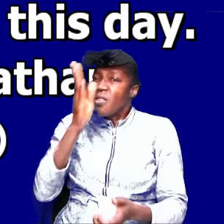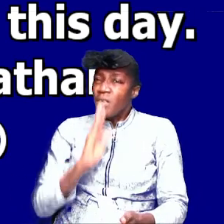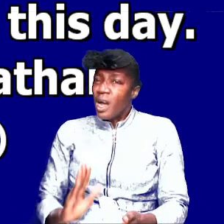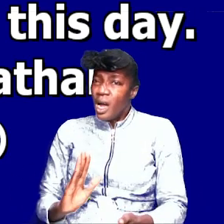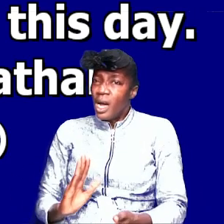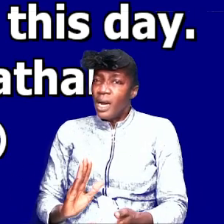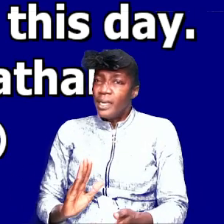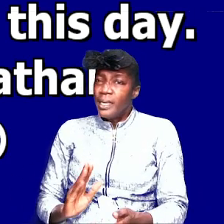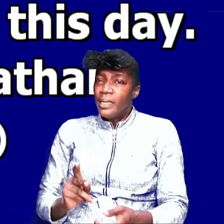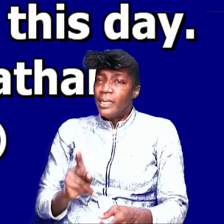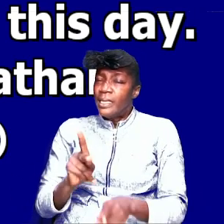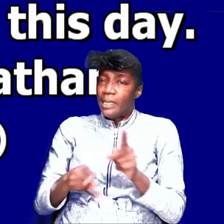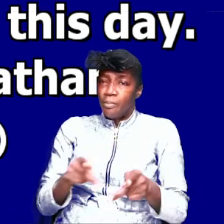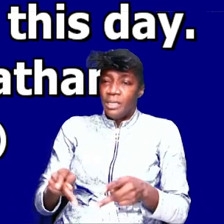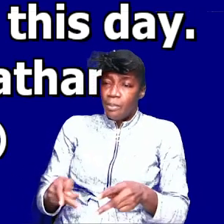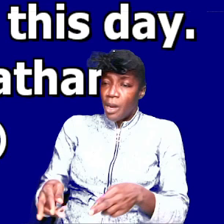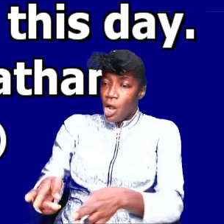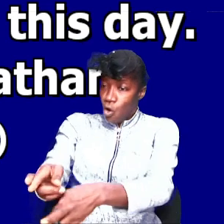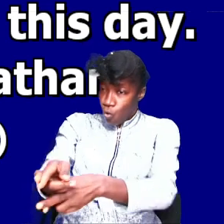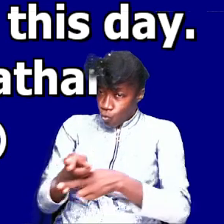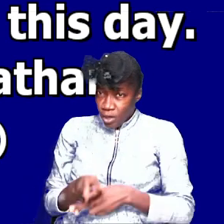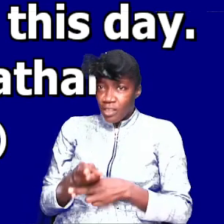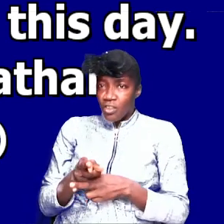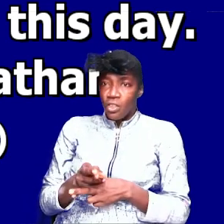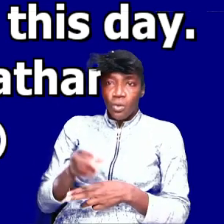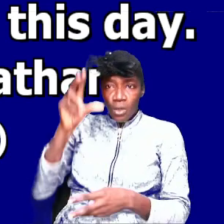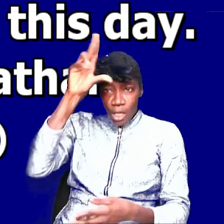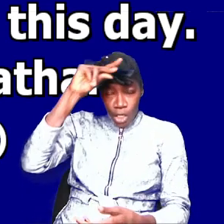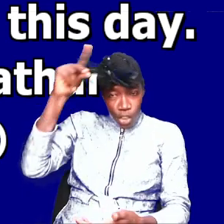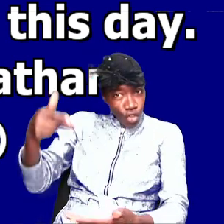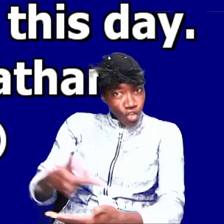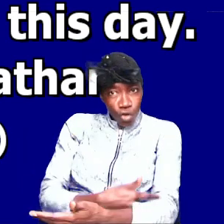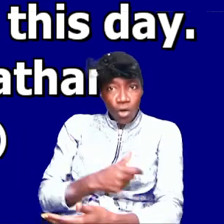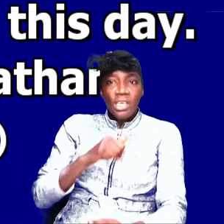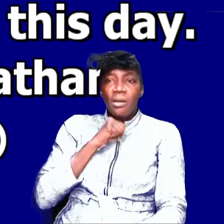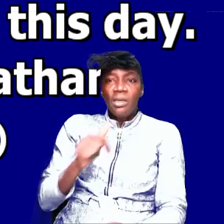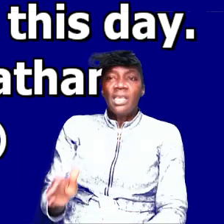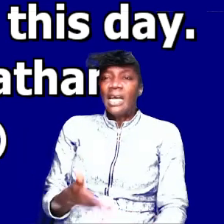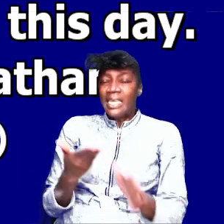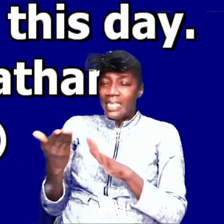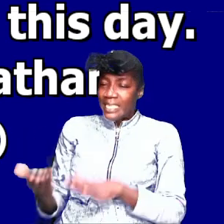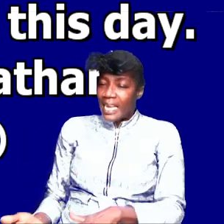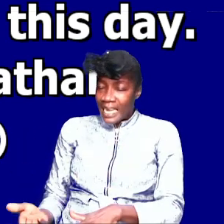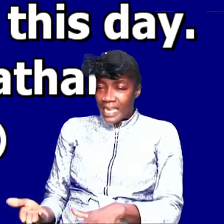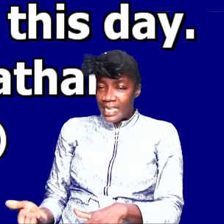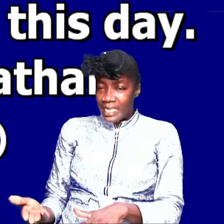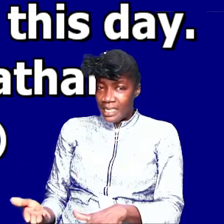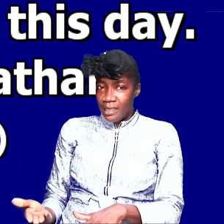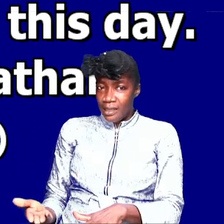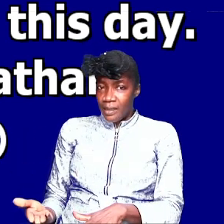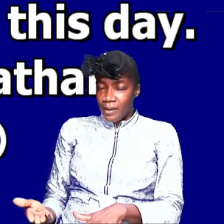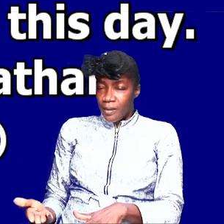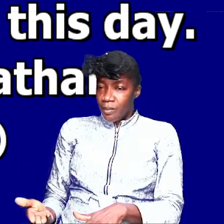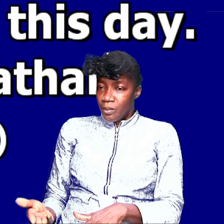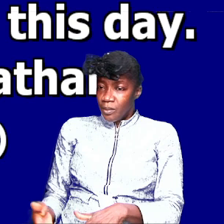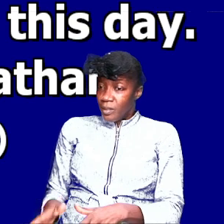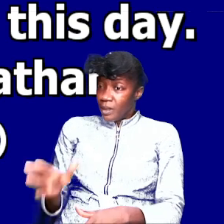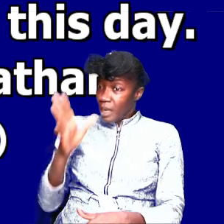rescued Jonathan, that he did not die. Jonathan's own father wanted to kill